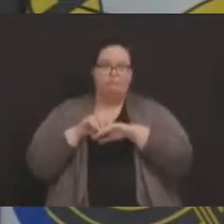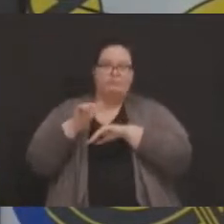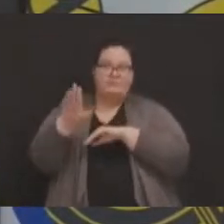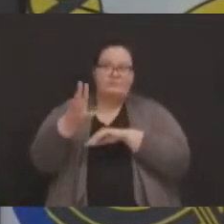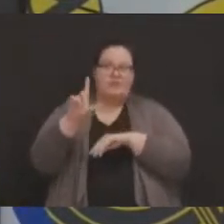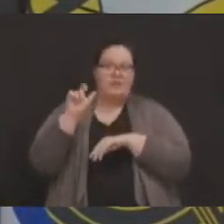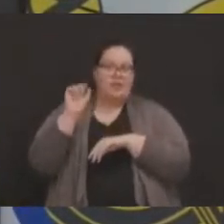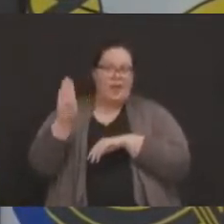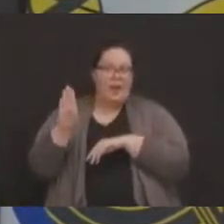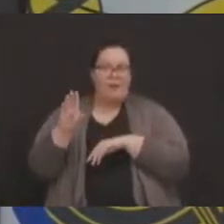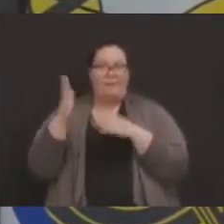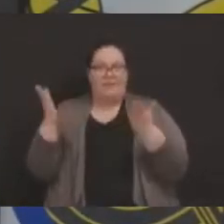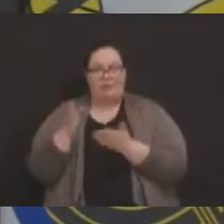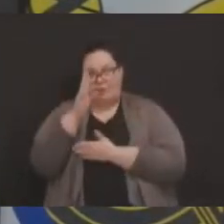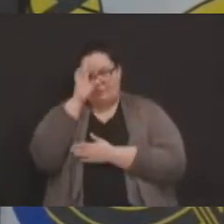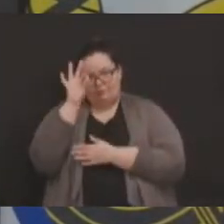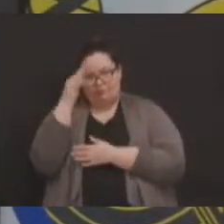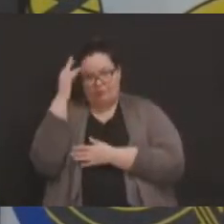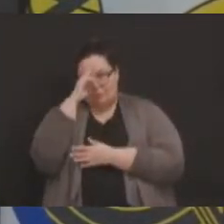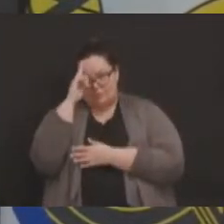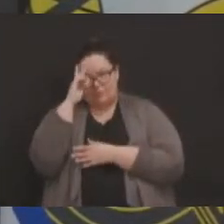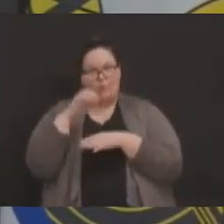Thank you. Jacques Poitras, CBC.